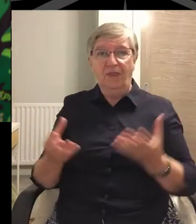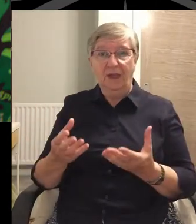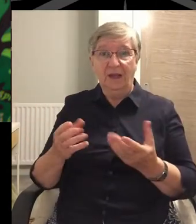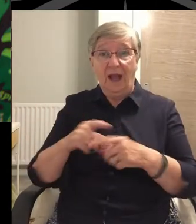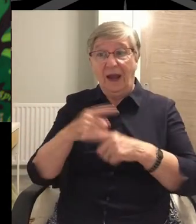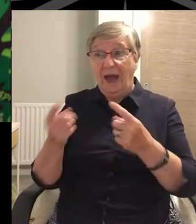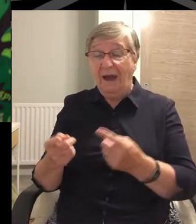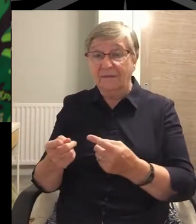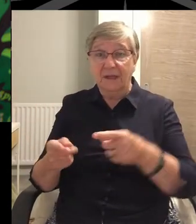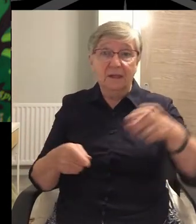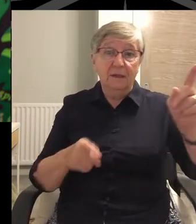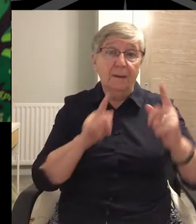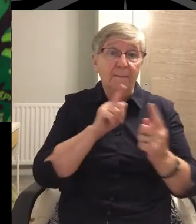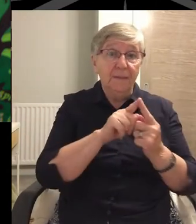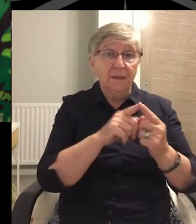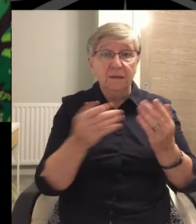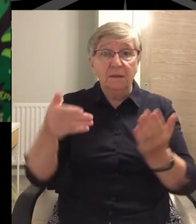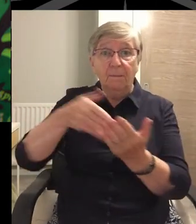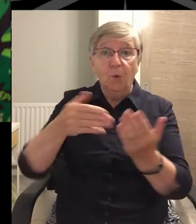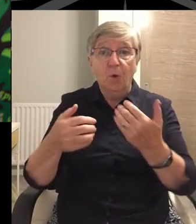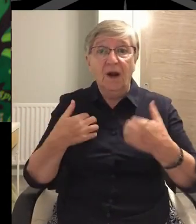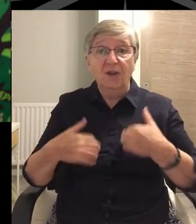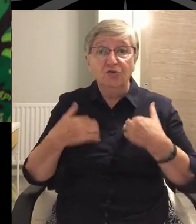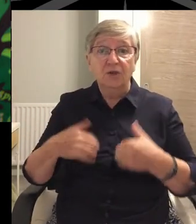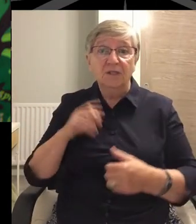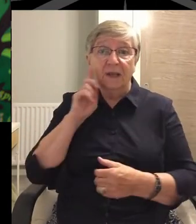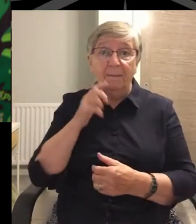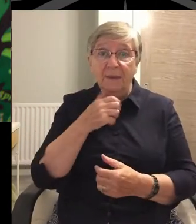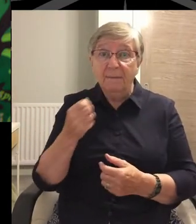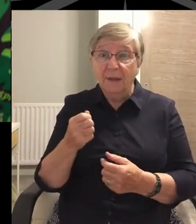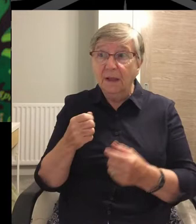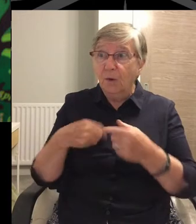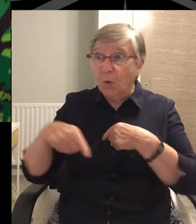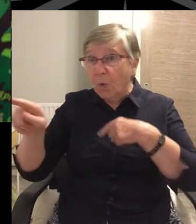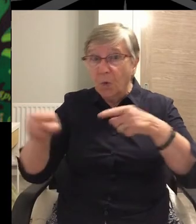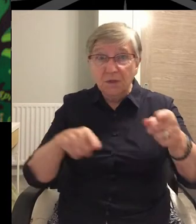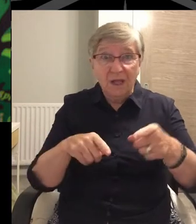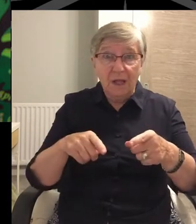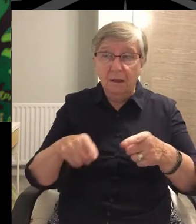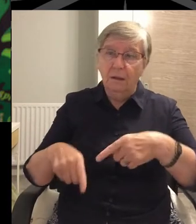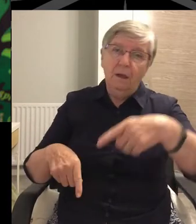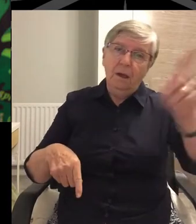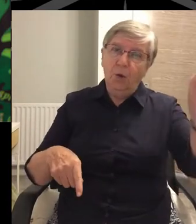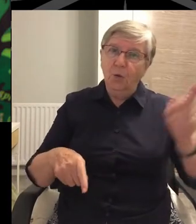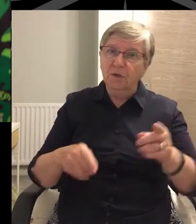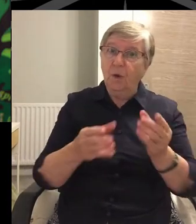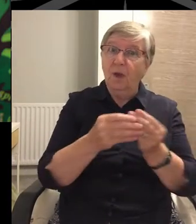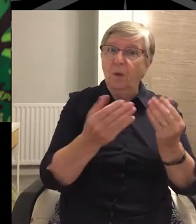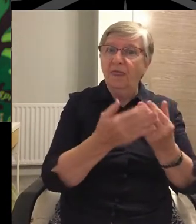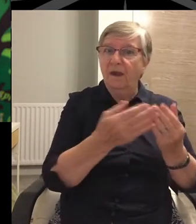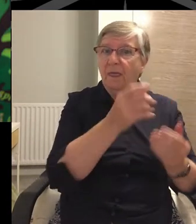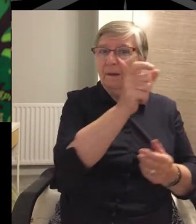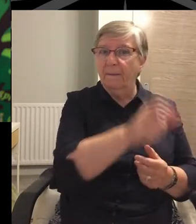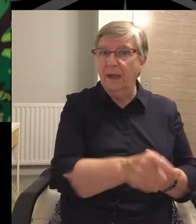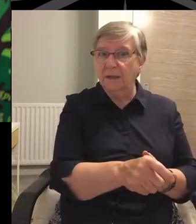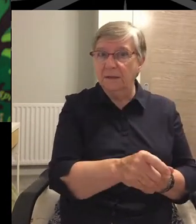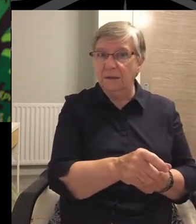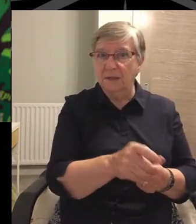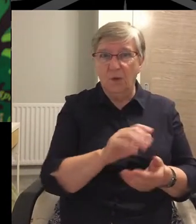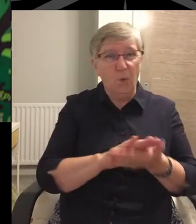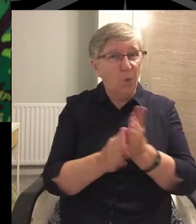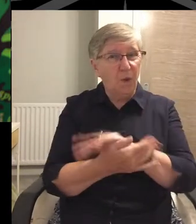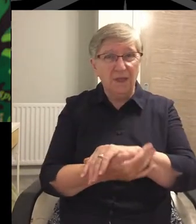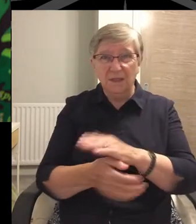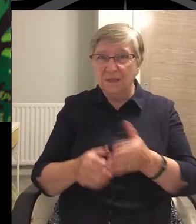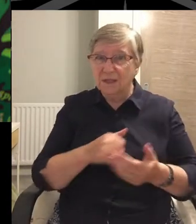and the glamour, and after a while wants more, meets more interesting people, seeks more and different adventures, and then goes behind the spouse's back, cheats